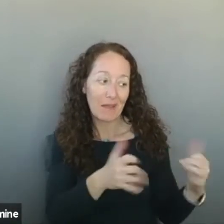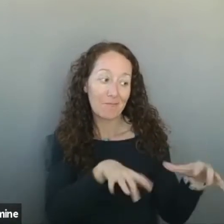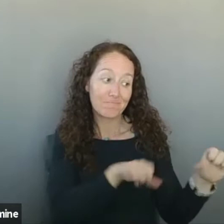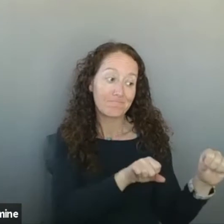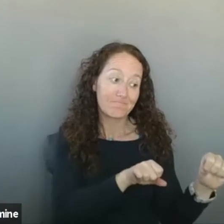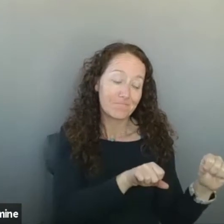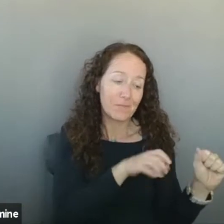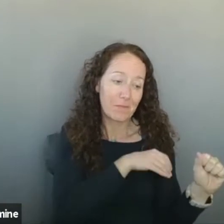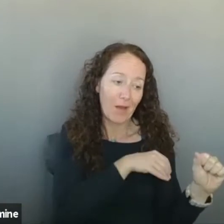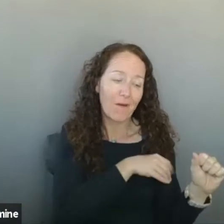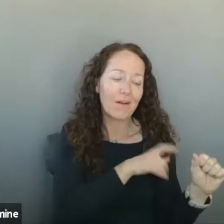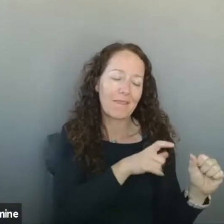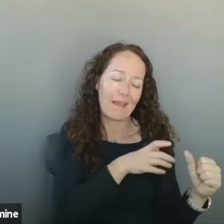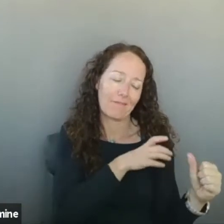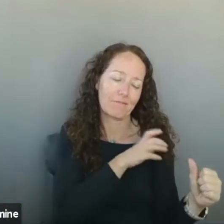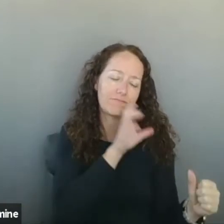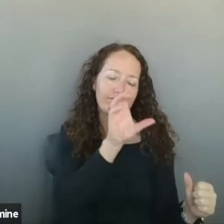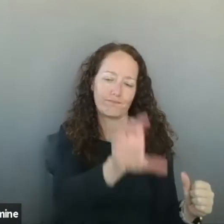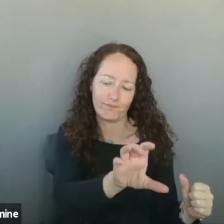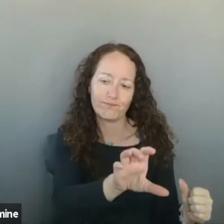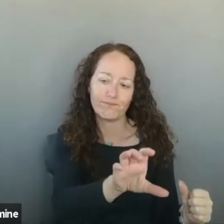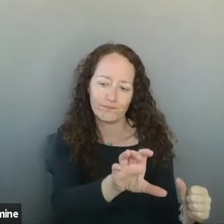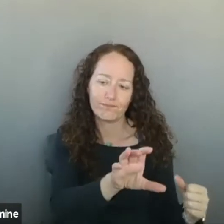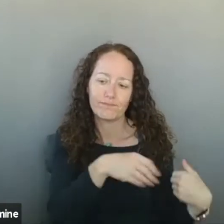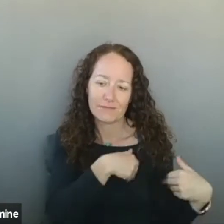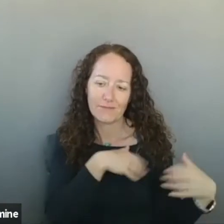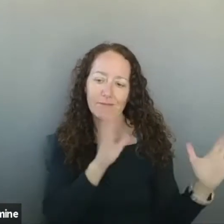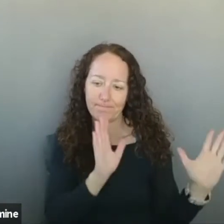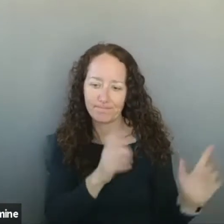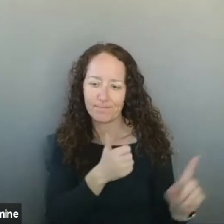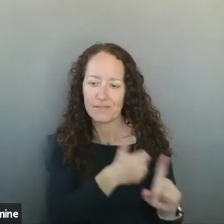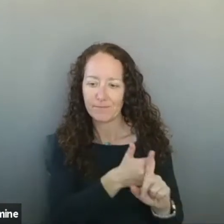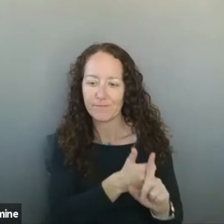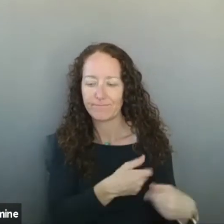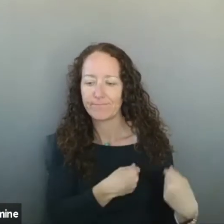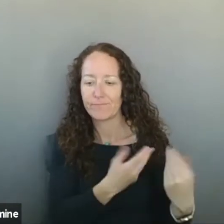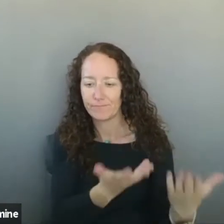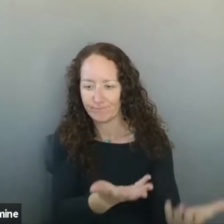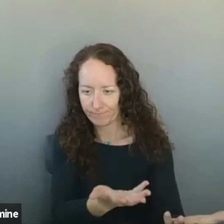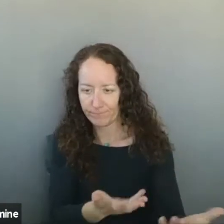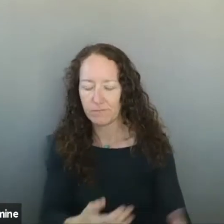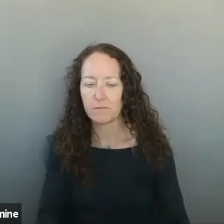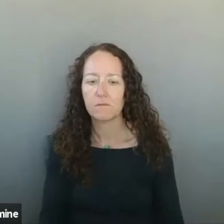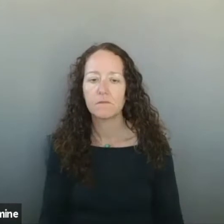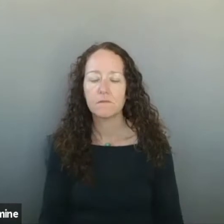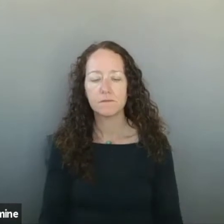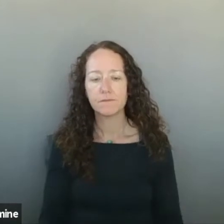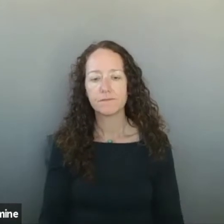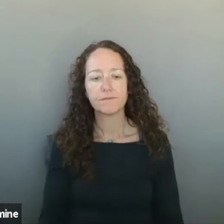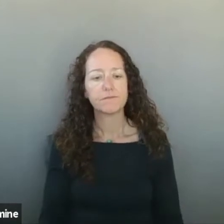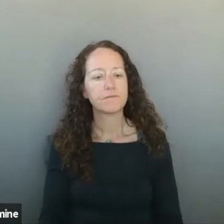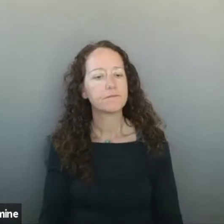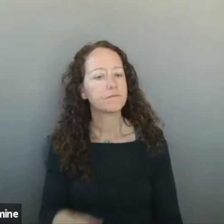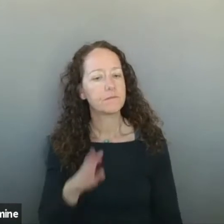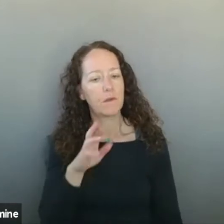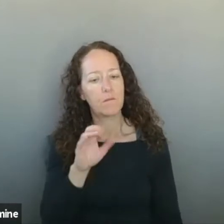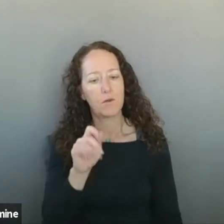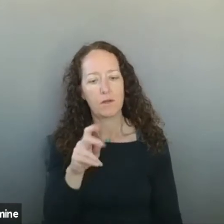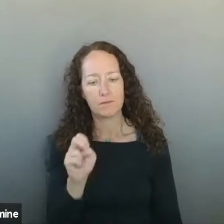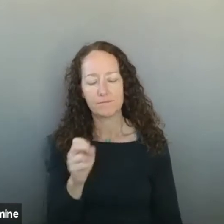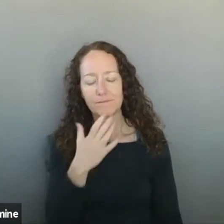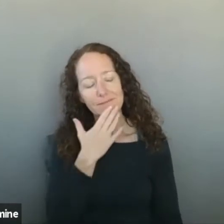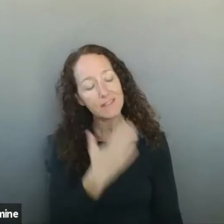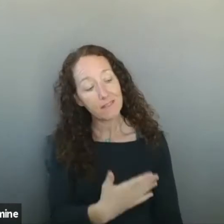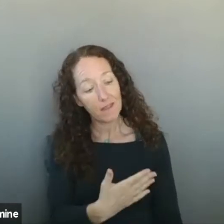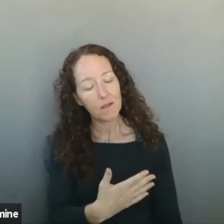And I think, I think it makes sense to talk through, thank you, Toya. I think it makes sense to talk through also, what the